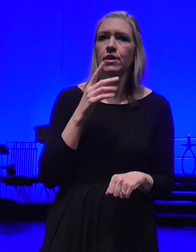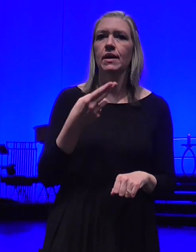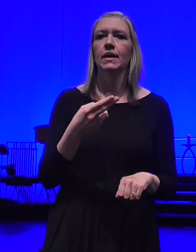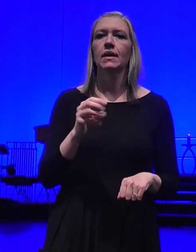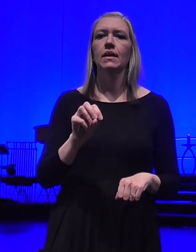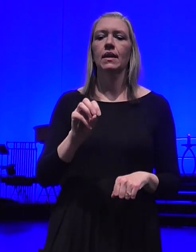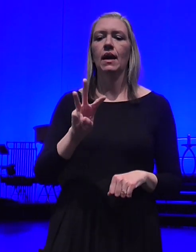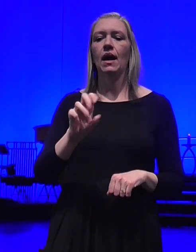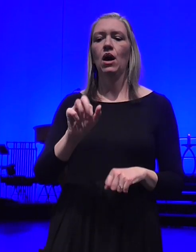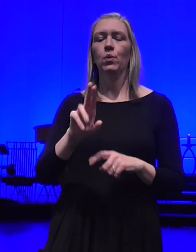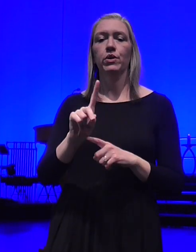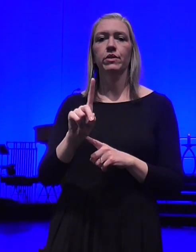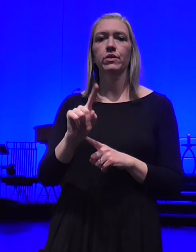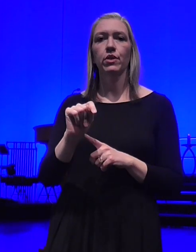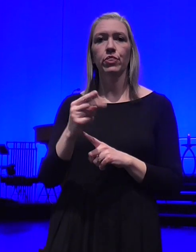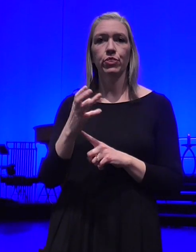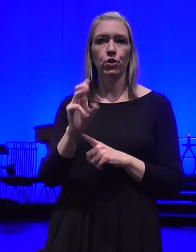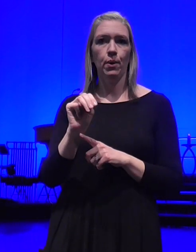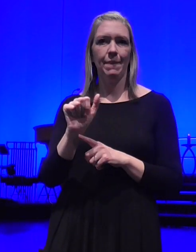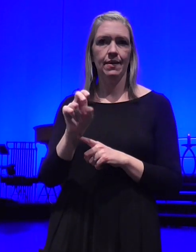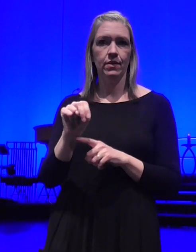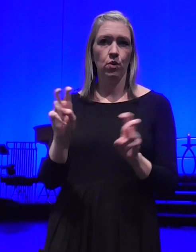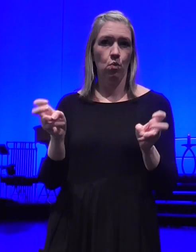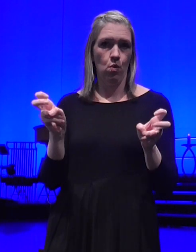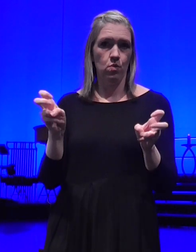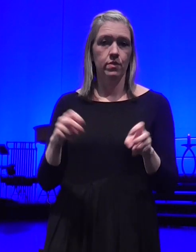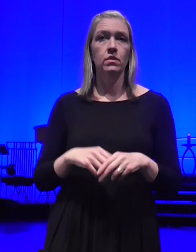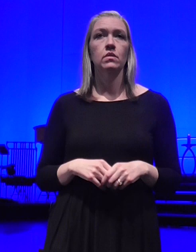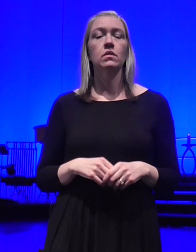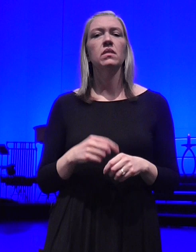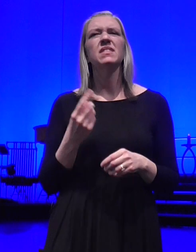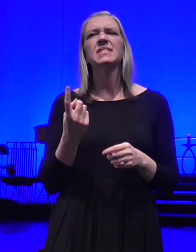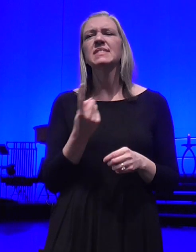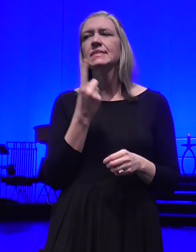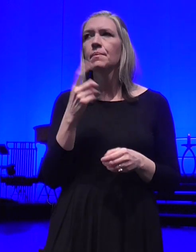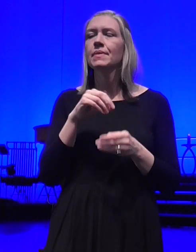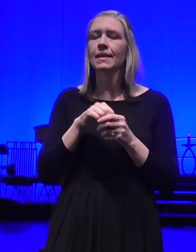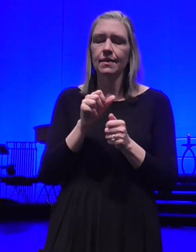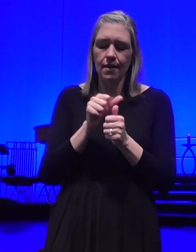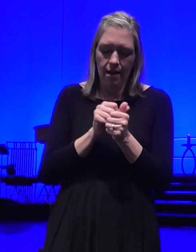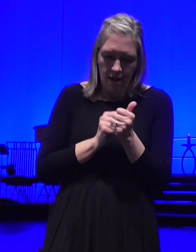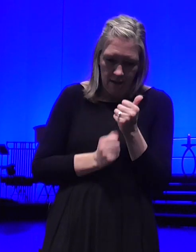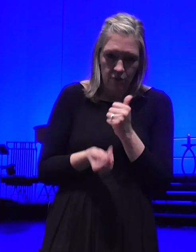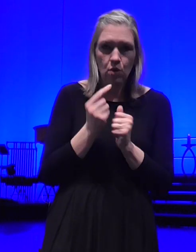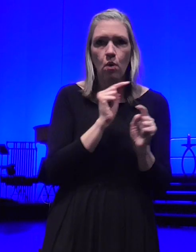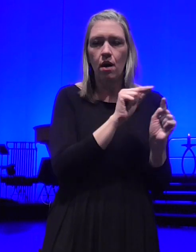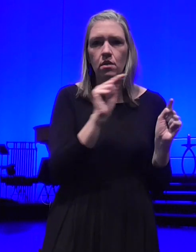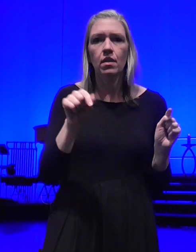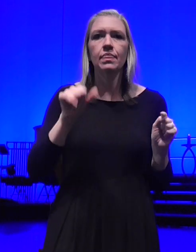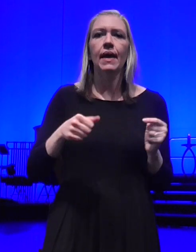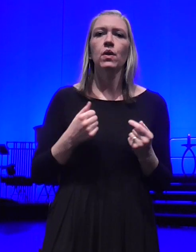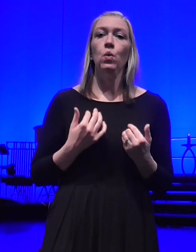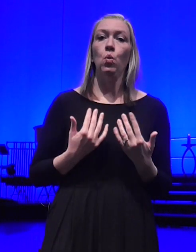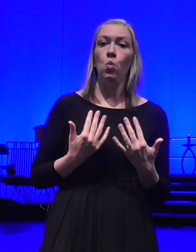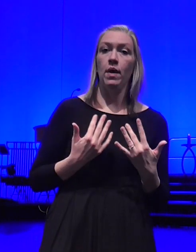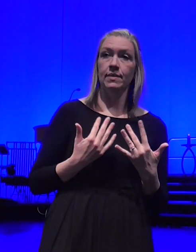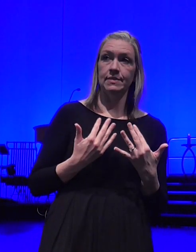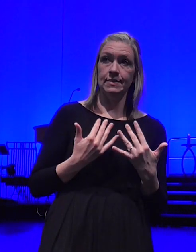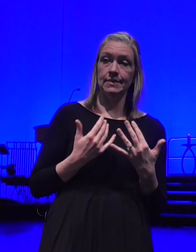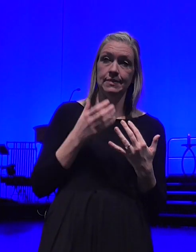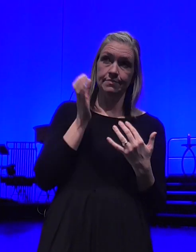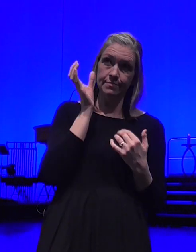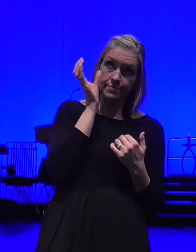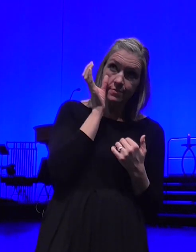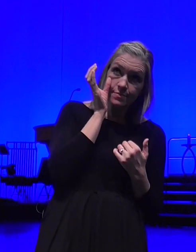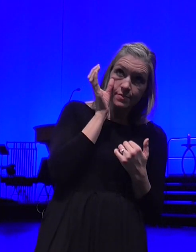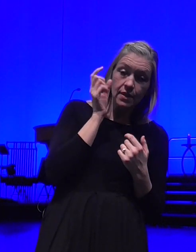quote. There is something in every one of you that waits and listens for the sound of